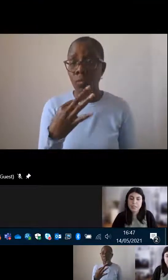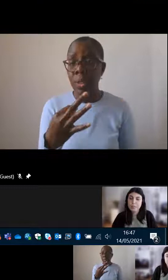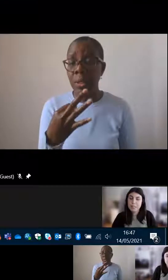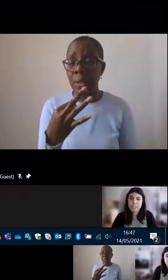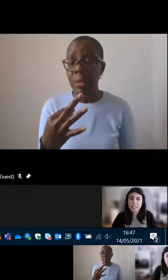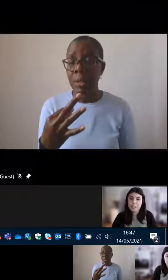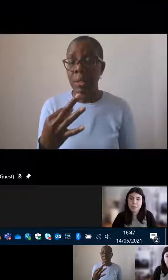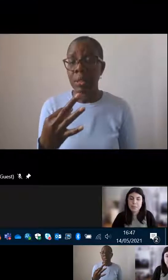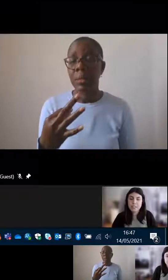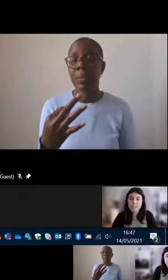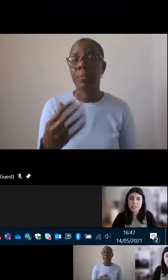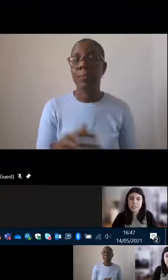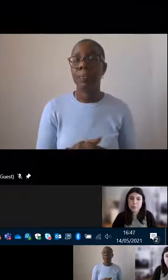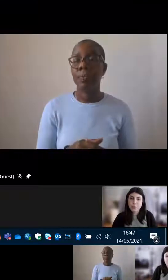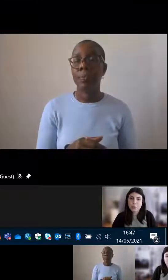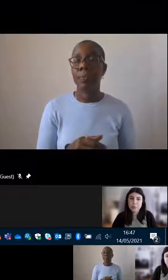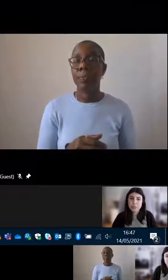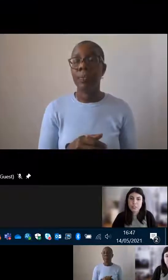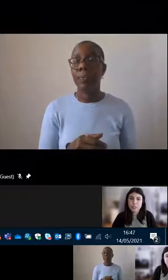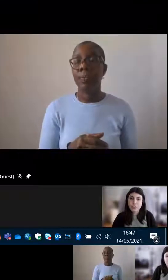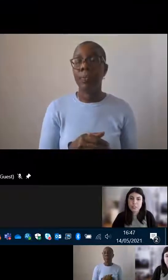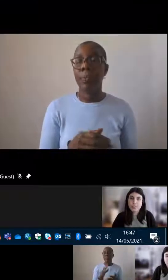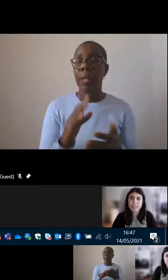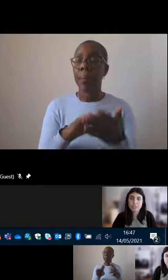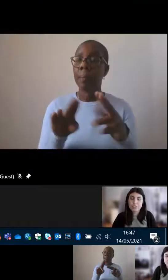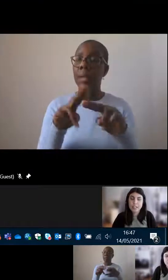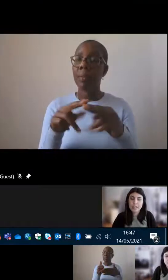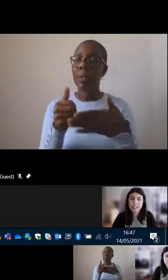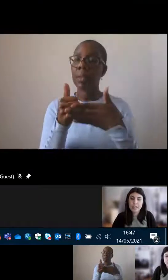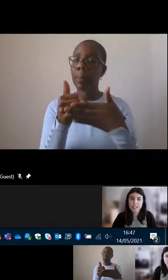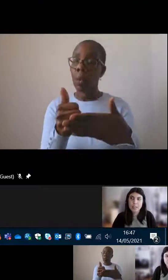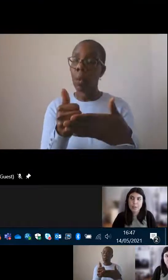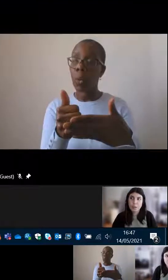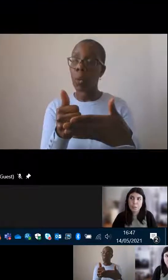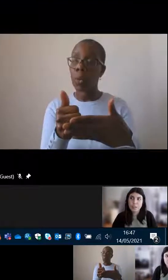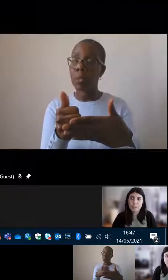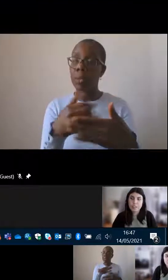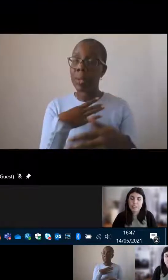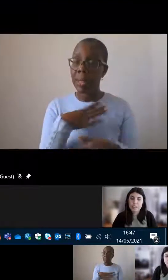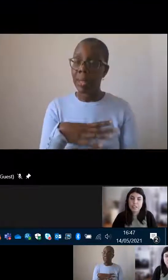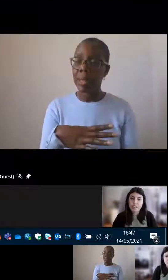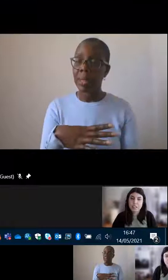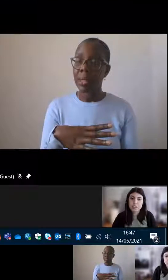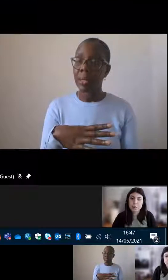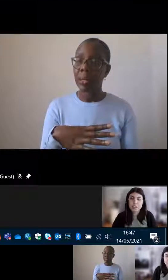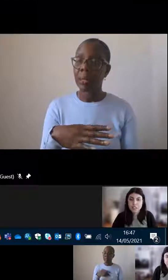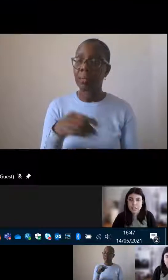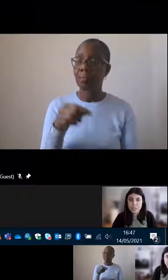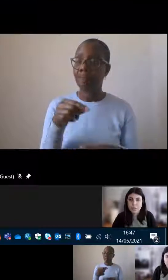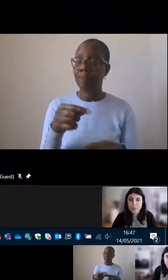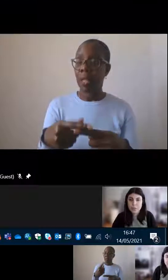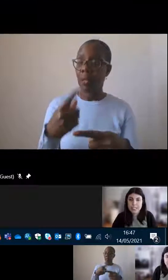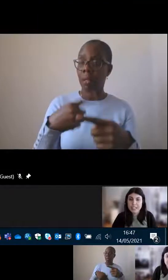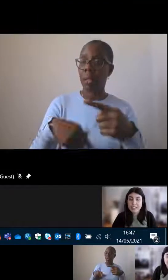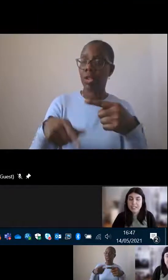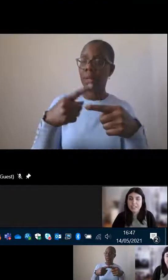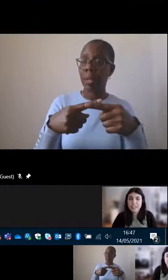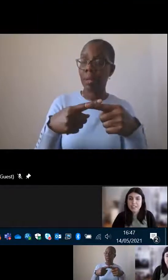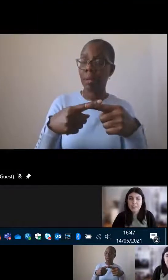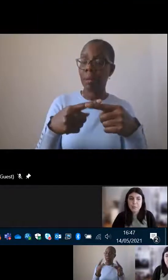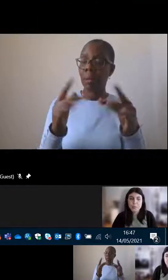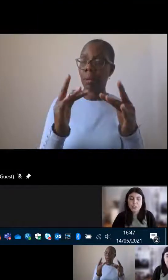You might be in need of some parenting support this last year with, the online